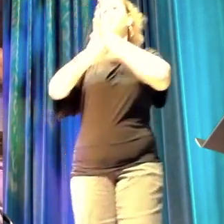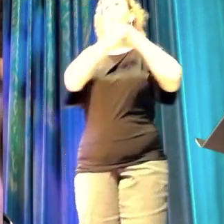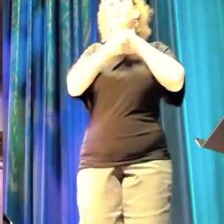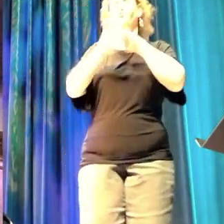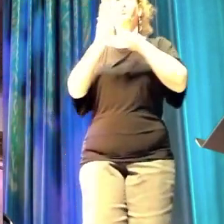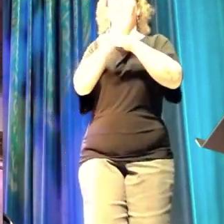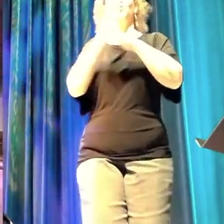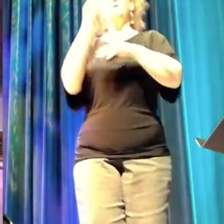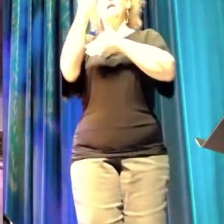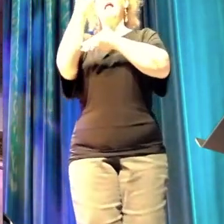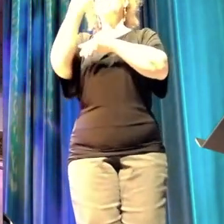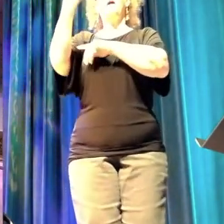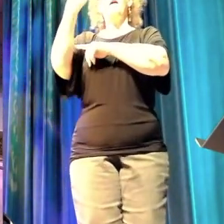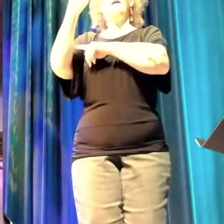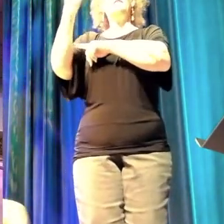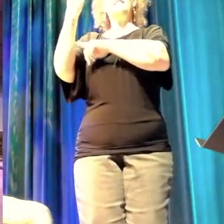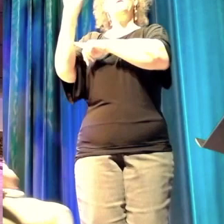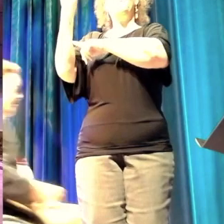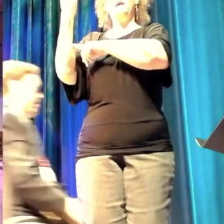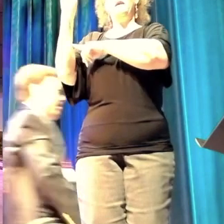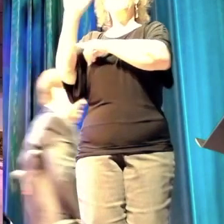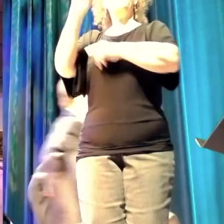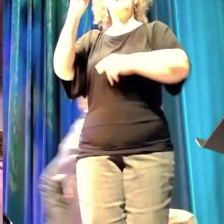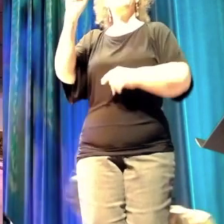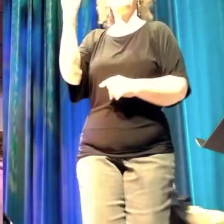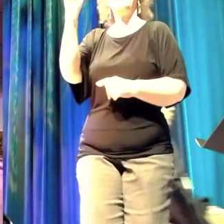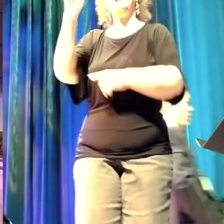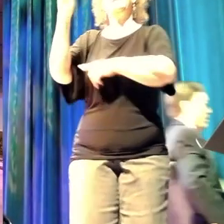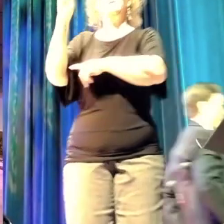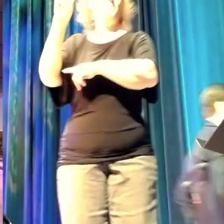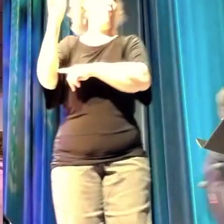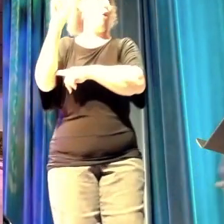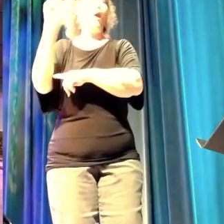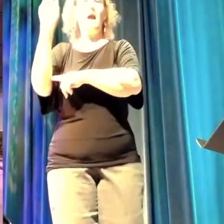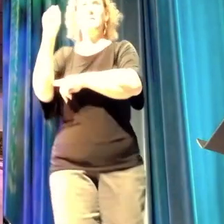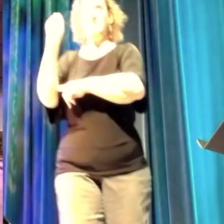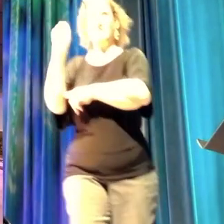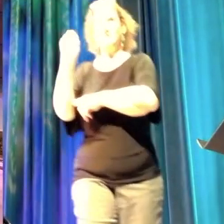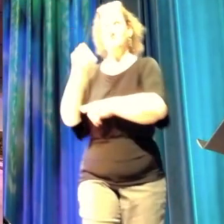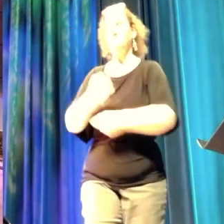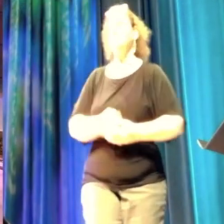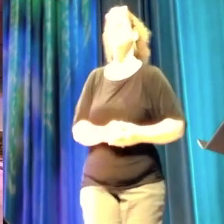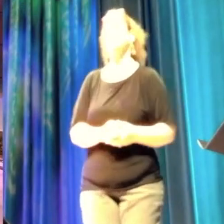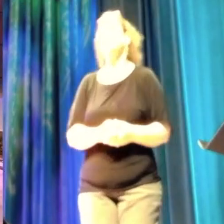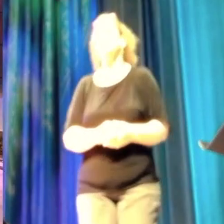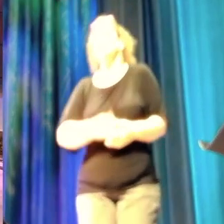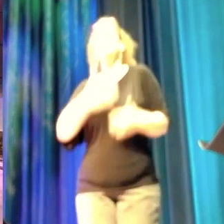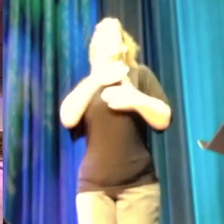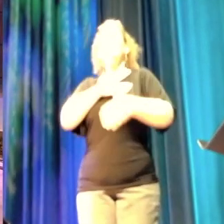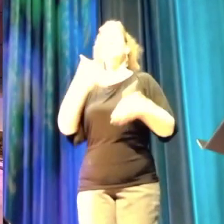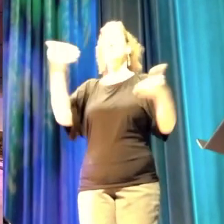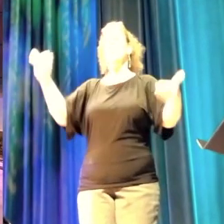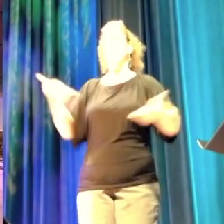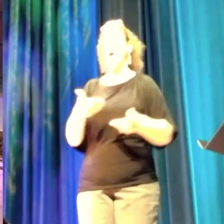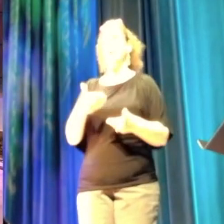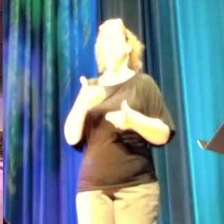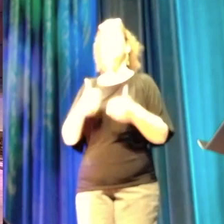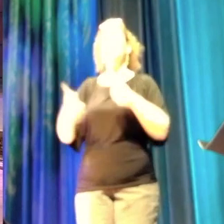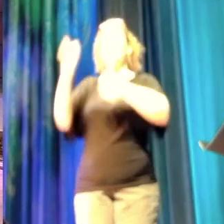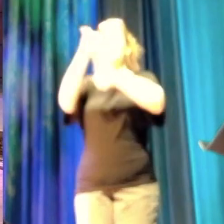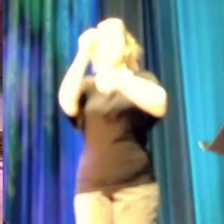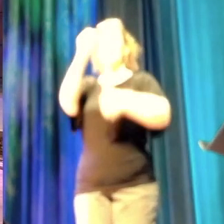between the Alabama Institute for Deaf and Blind and the Alabama Department of Rehabilitation Services. Please welcome the head